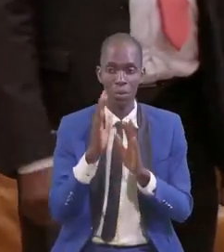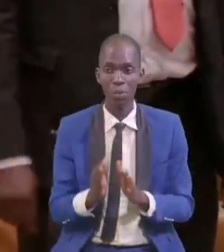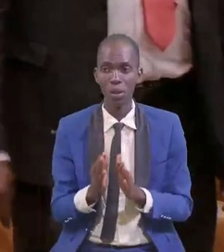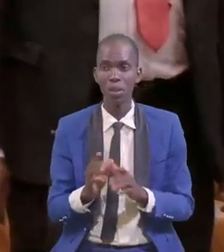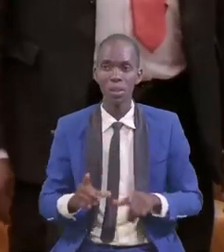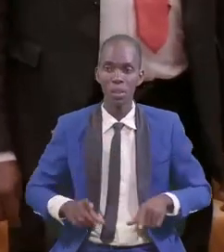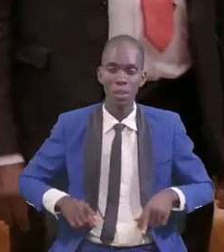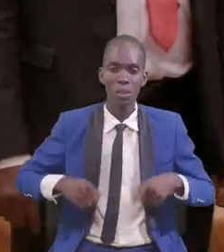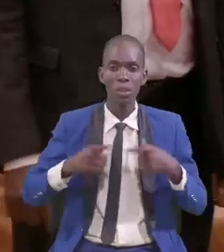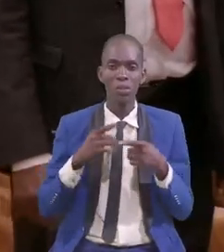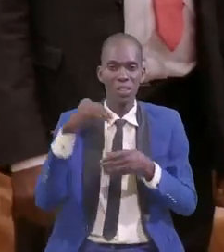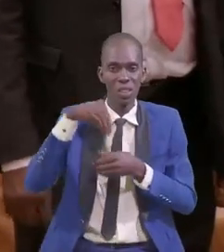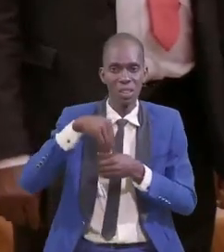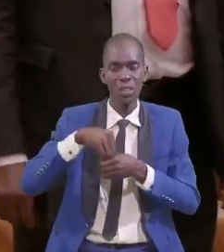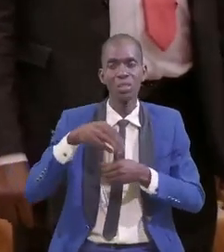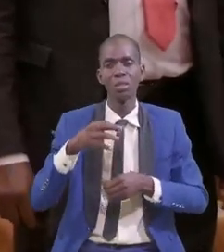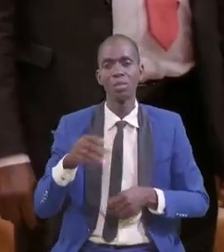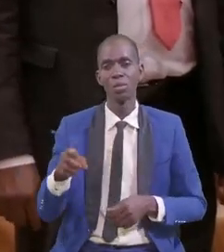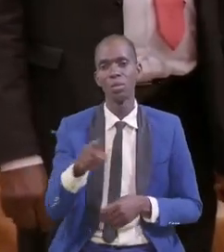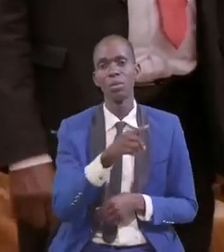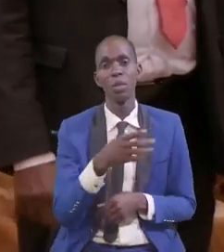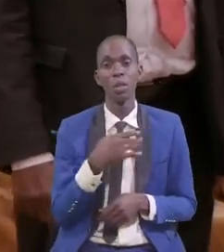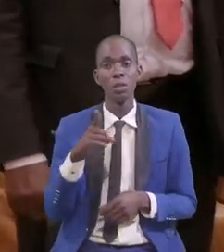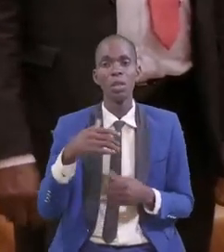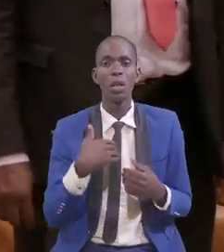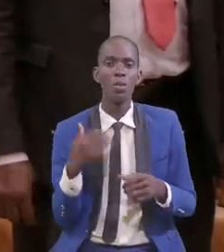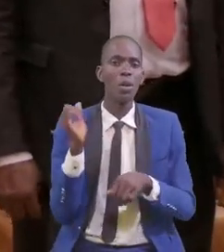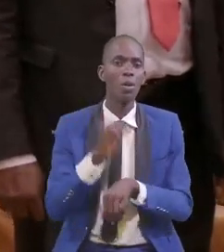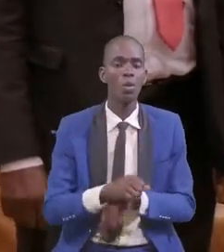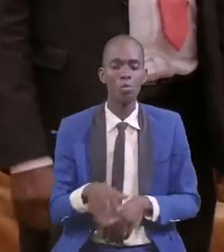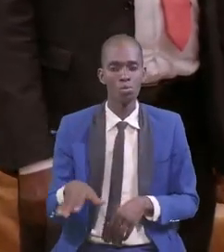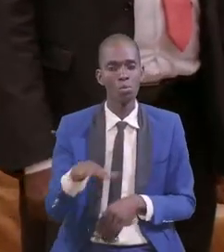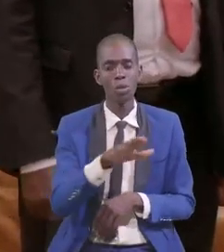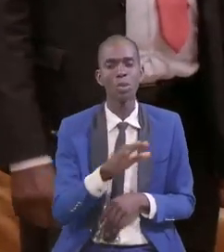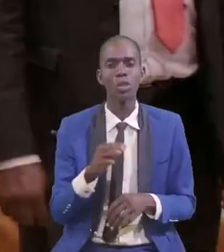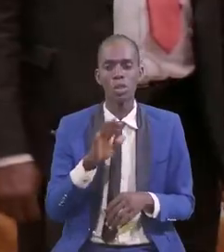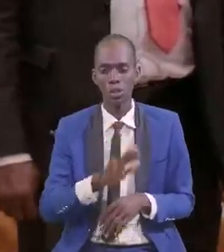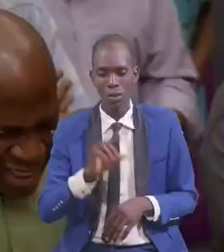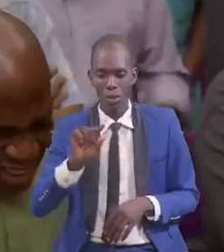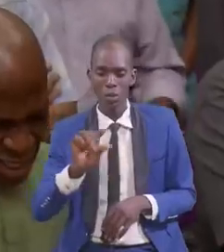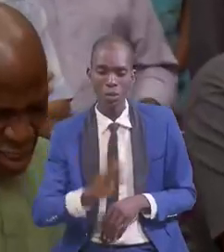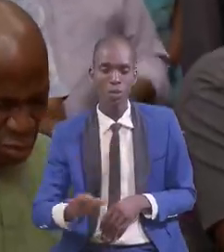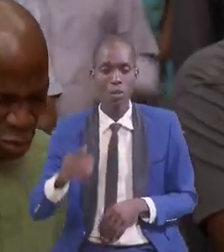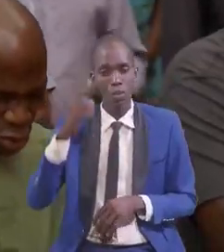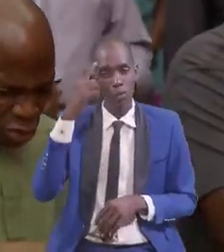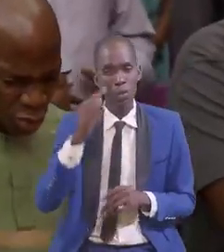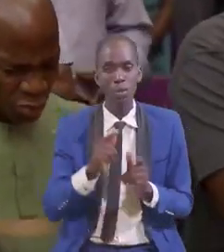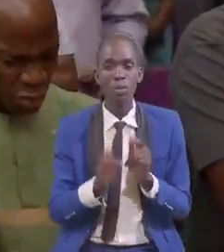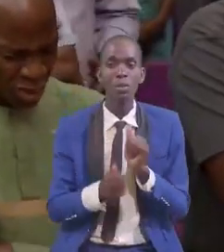lives on the inside of you. And ye have overcome them, little children. For greater is